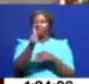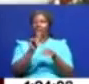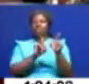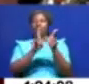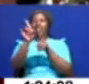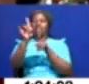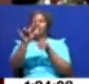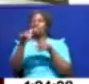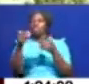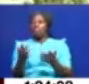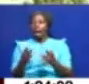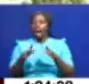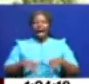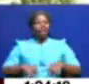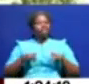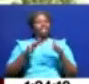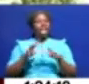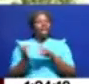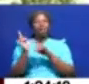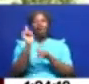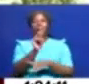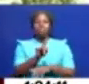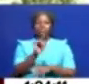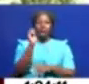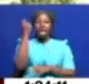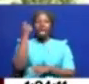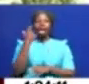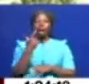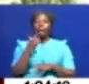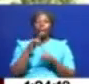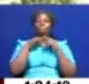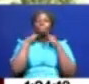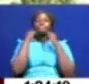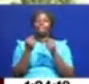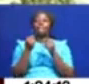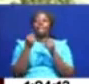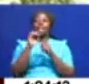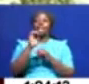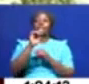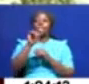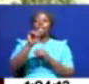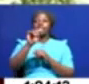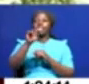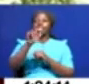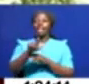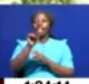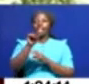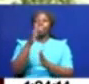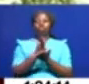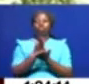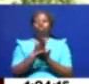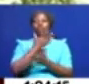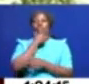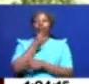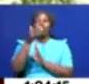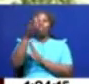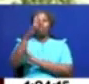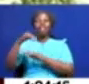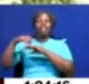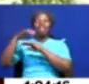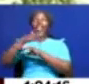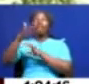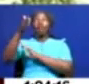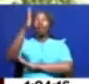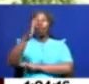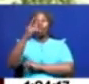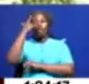as far as Australia. Pastor Ezekiel Odero is a true servant of God. He's an anointed man of God, sent by God for